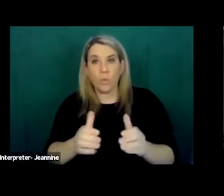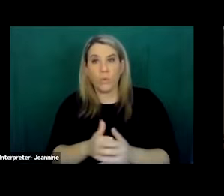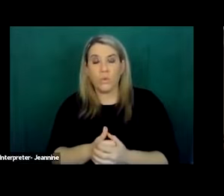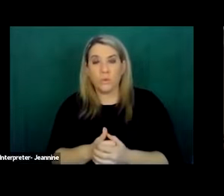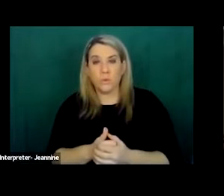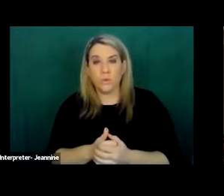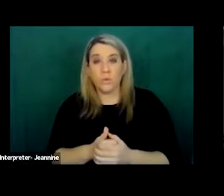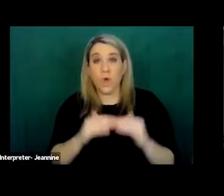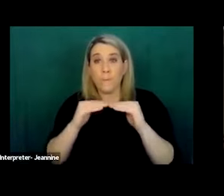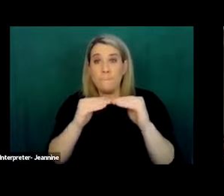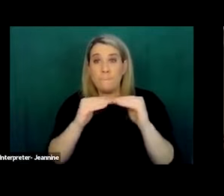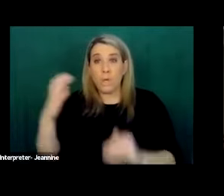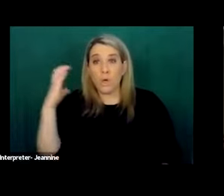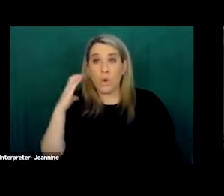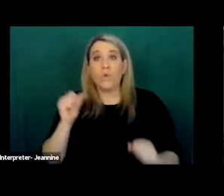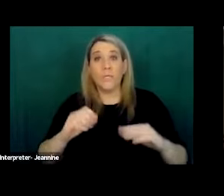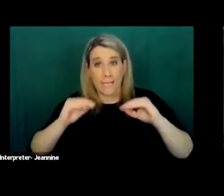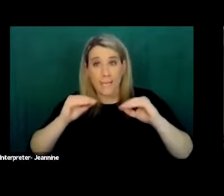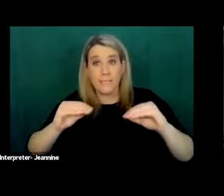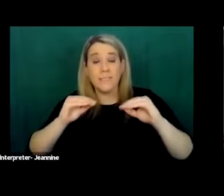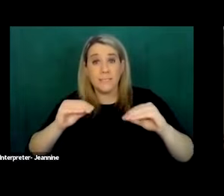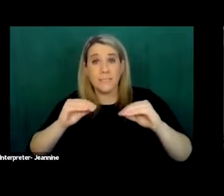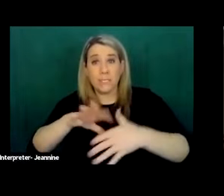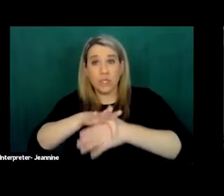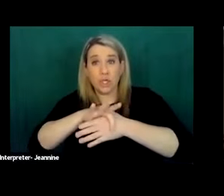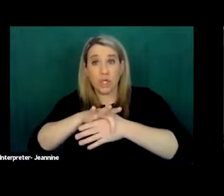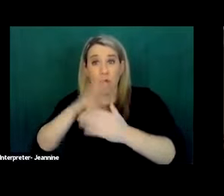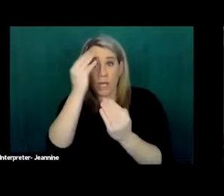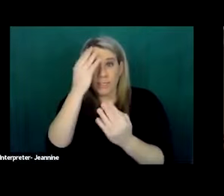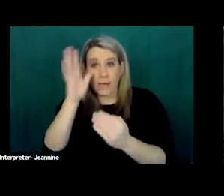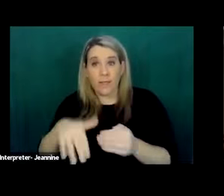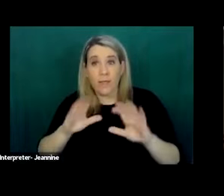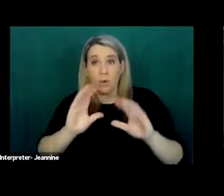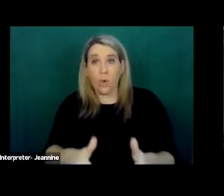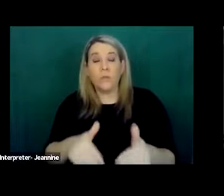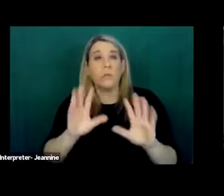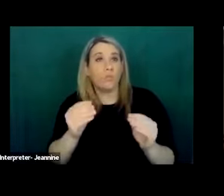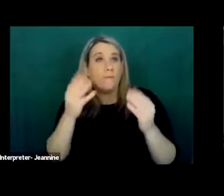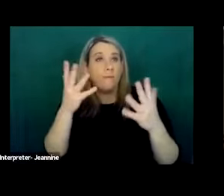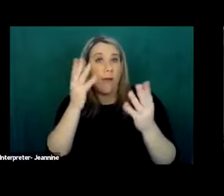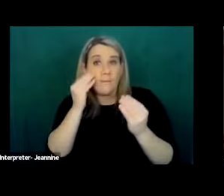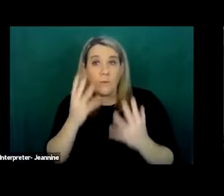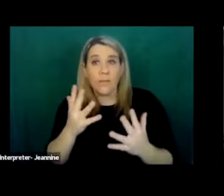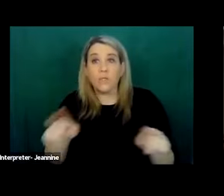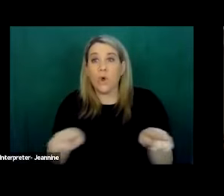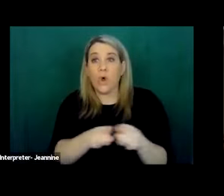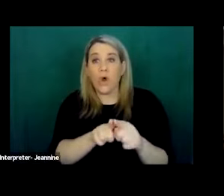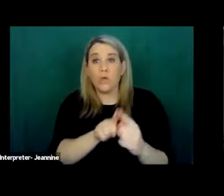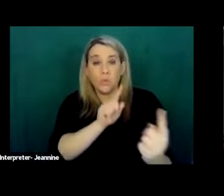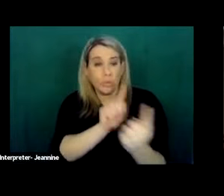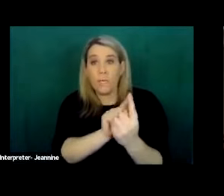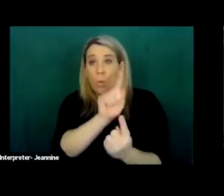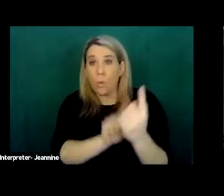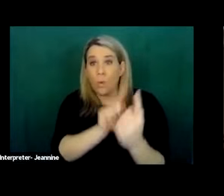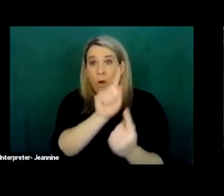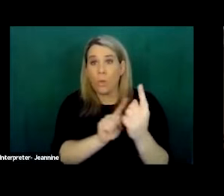Our peer coaches can teach content in the course or provide that information, and then they can also meet one-on-one with